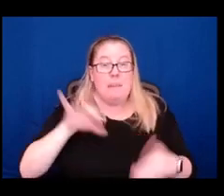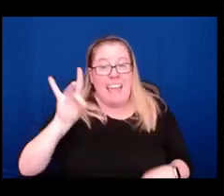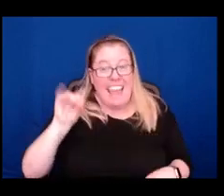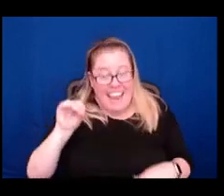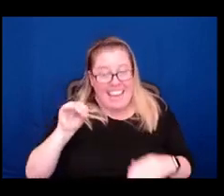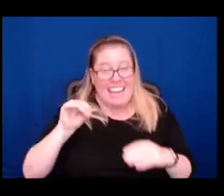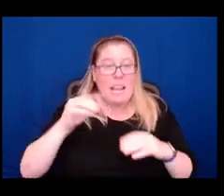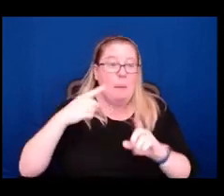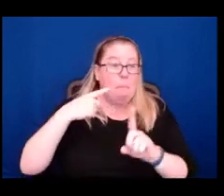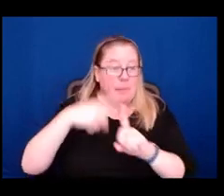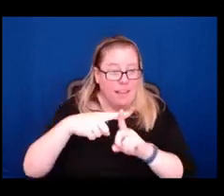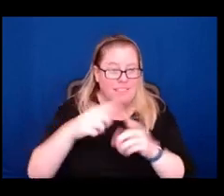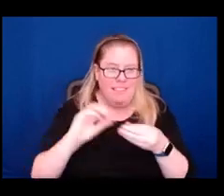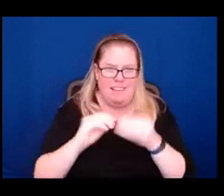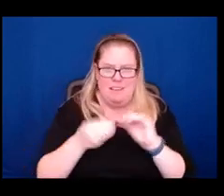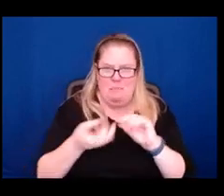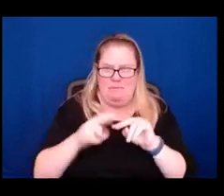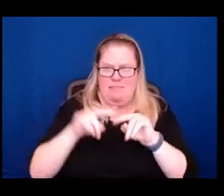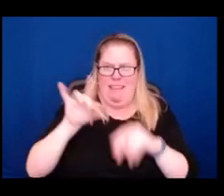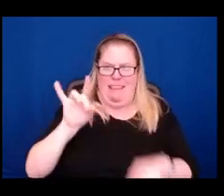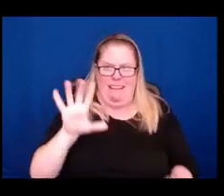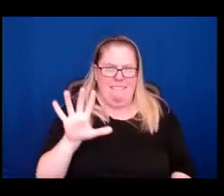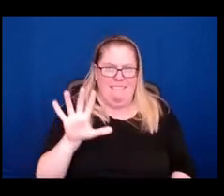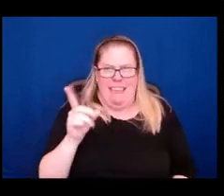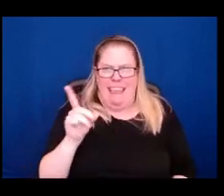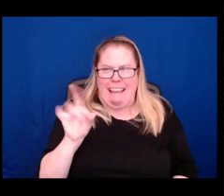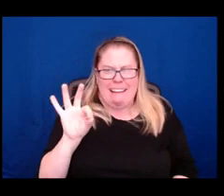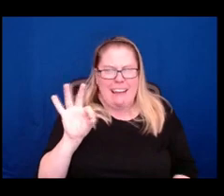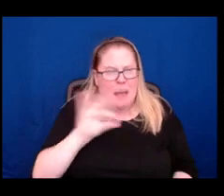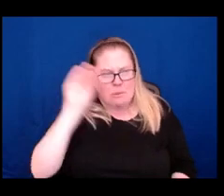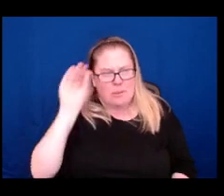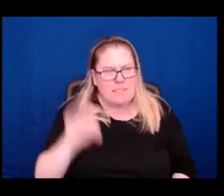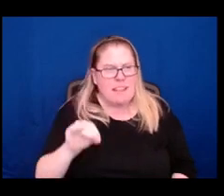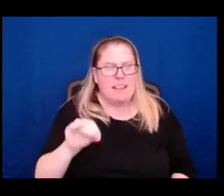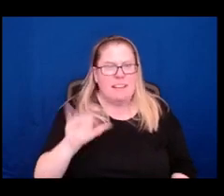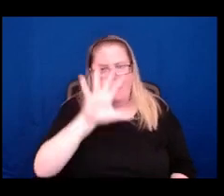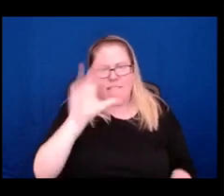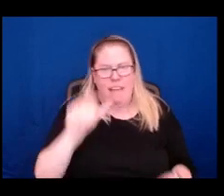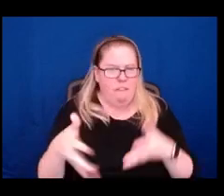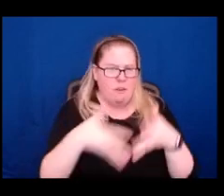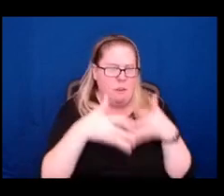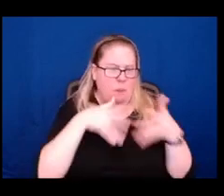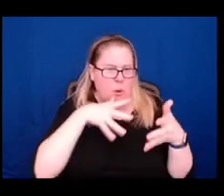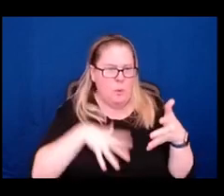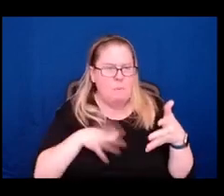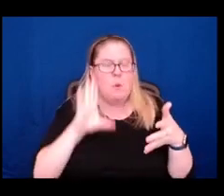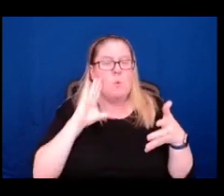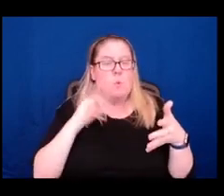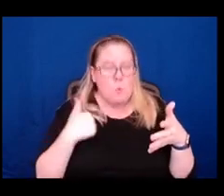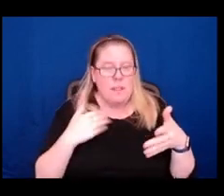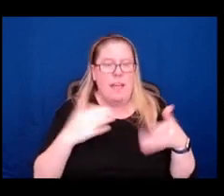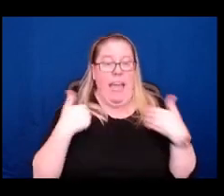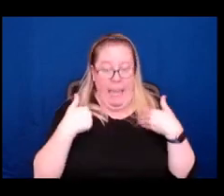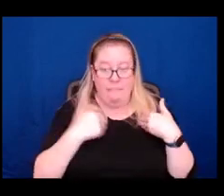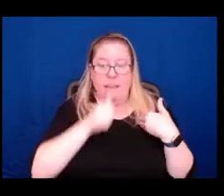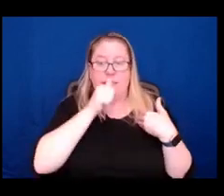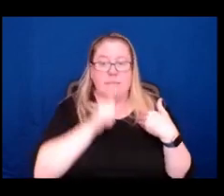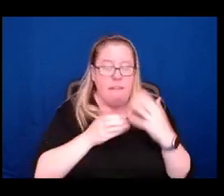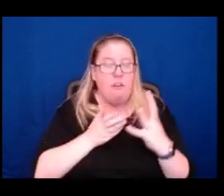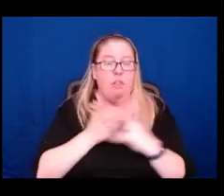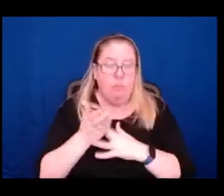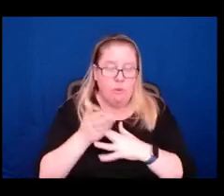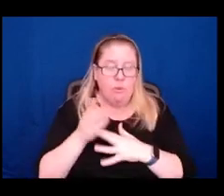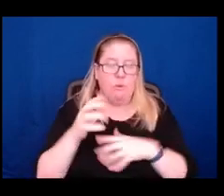80 plus, we're rising now. I think we're at like 85 to 89% of African-American women will have and suffer from